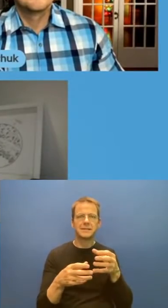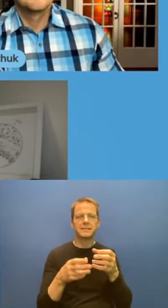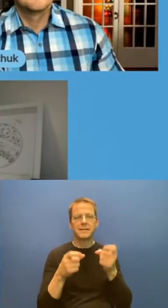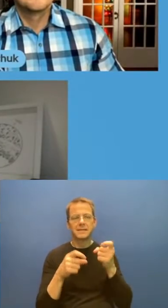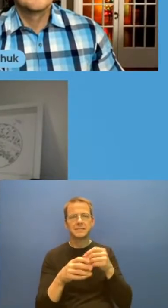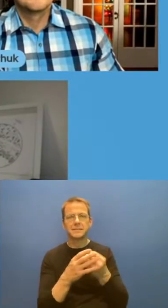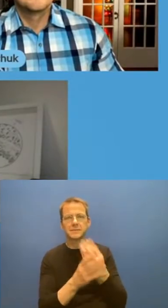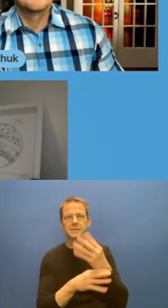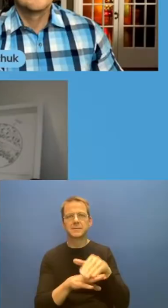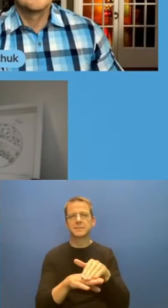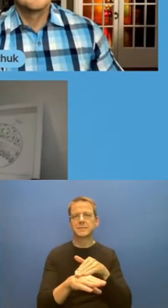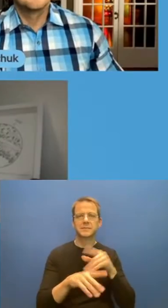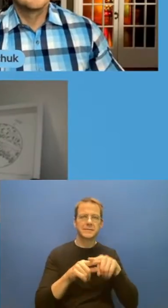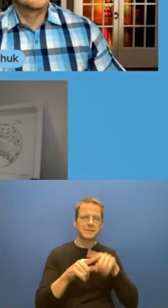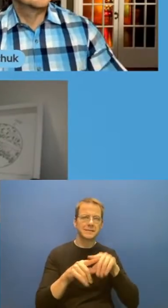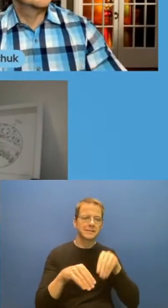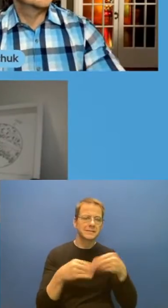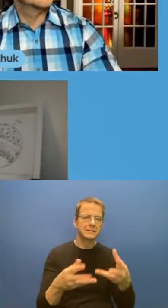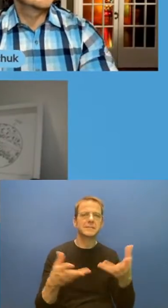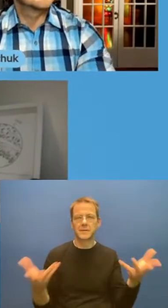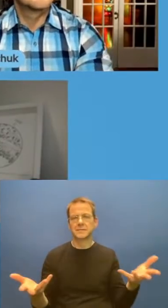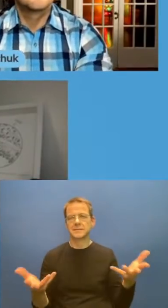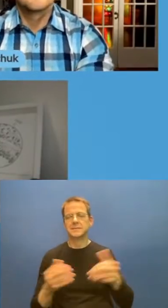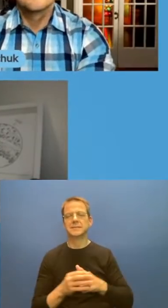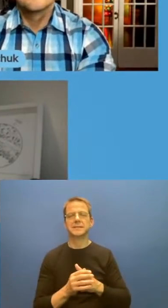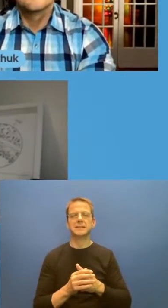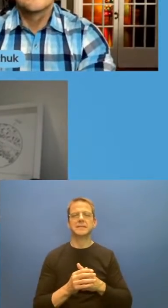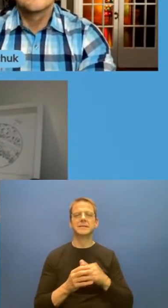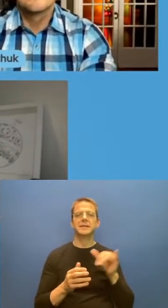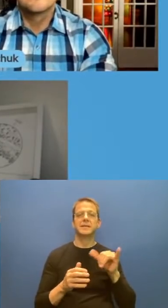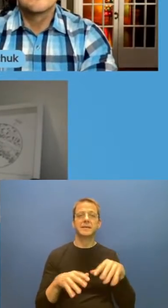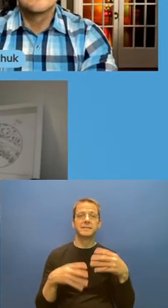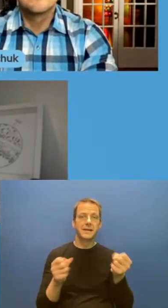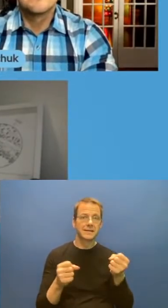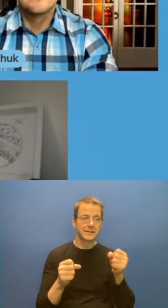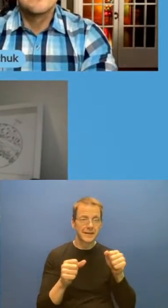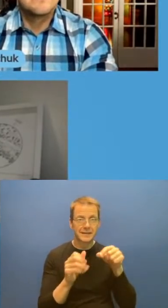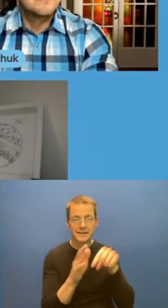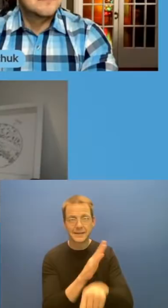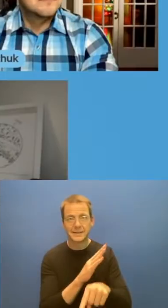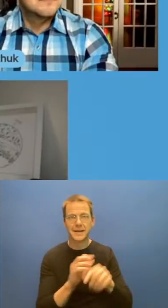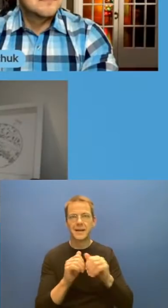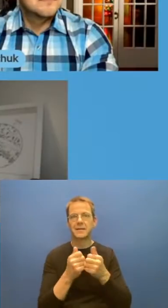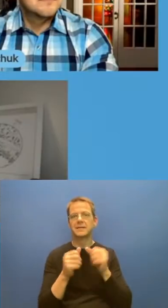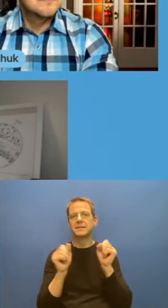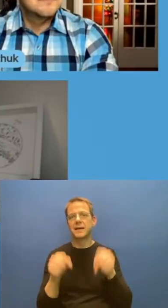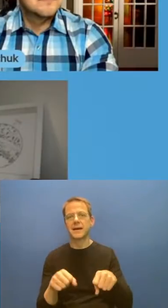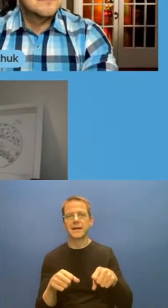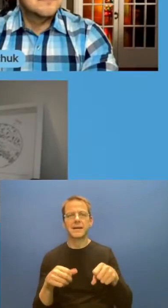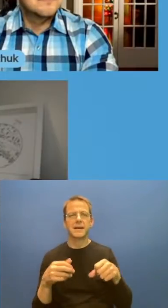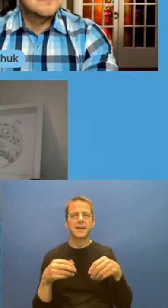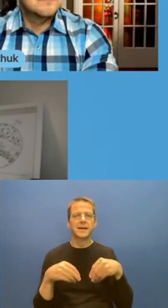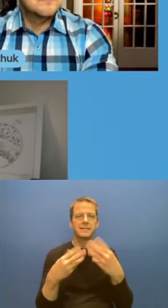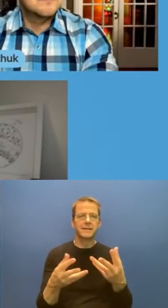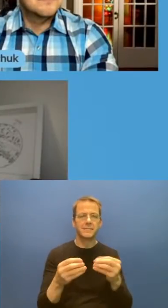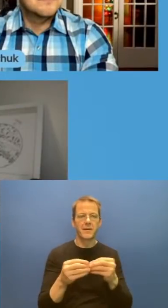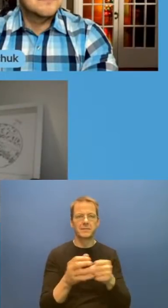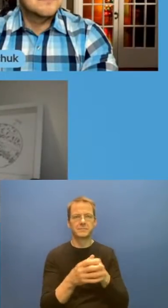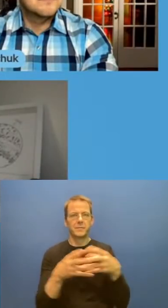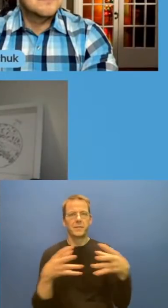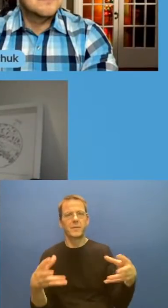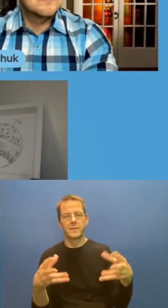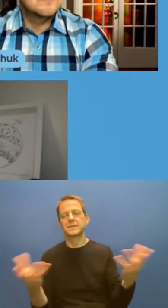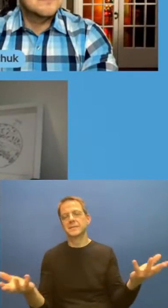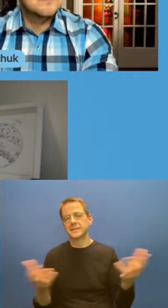can make them flourish. So I started observing the spread of